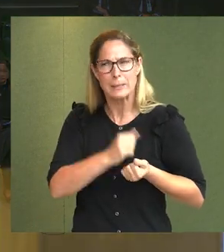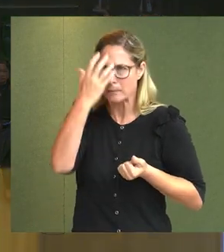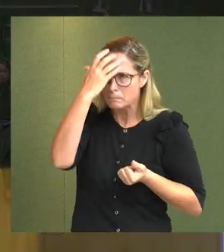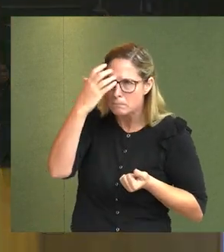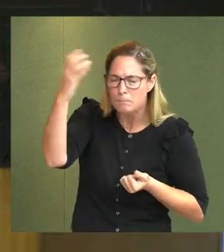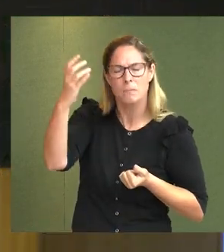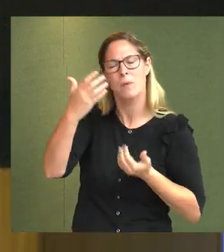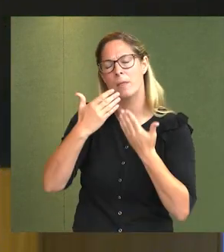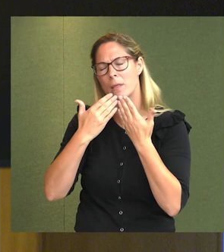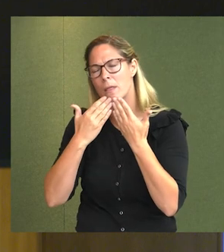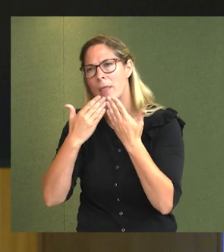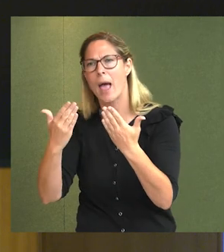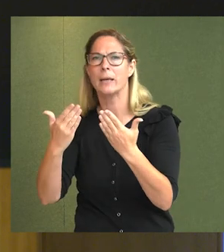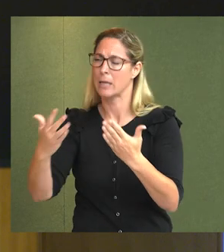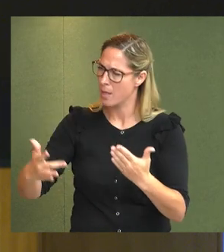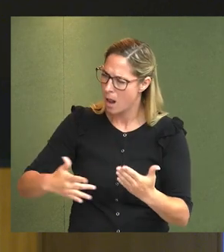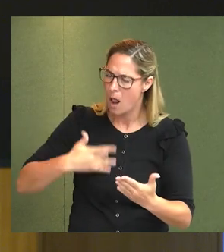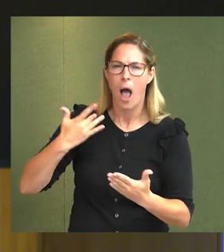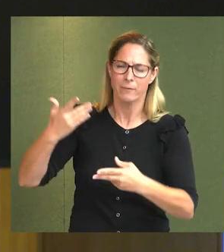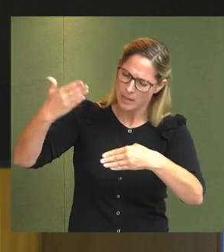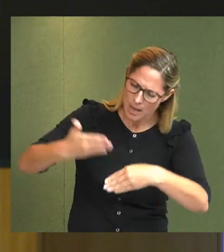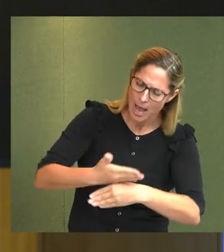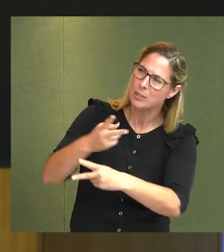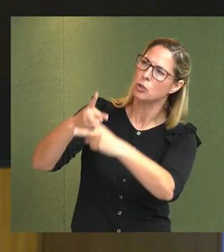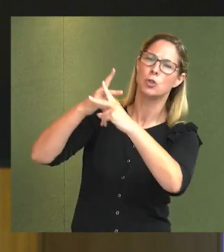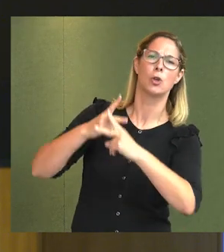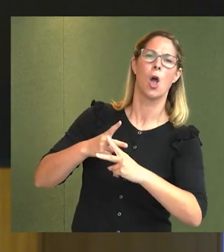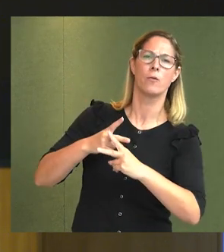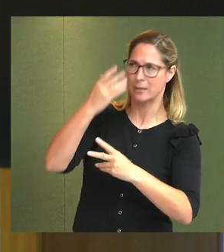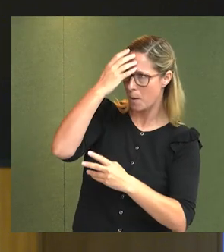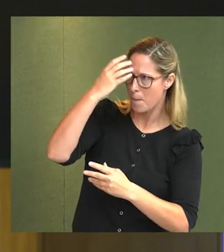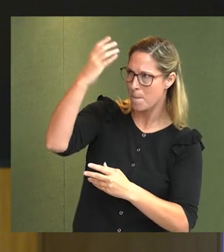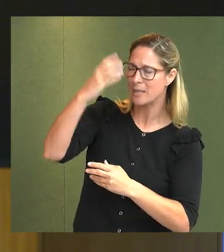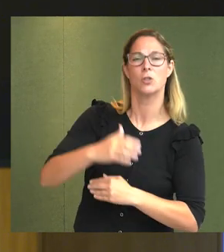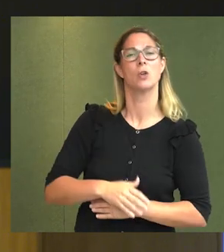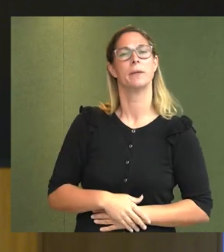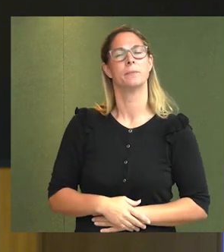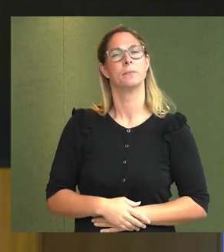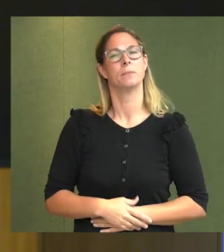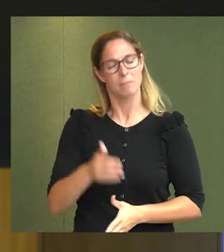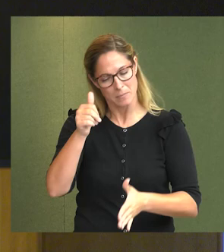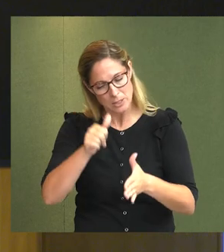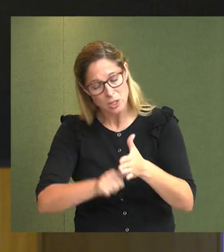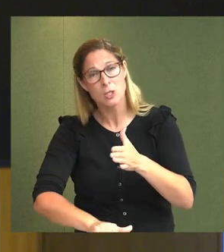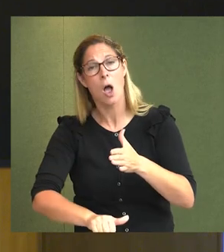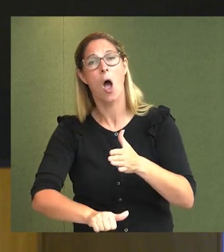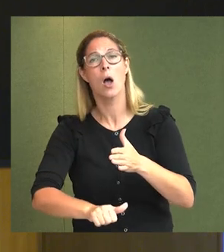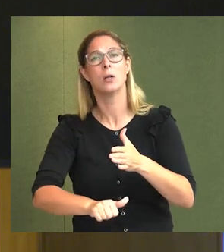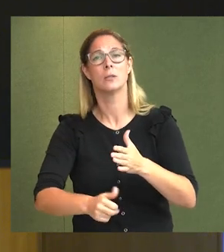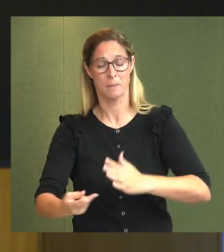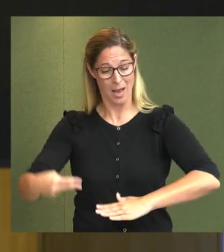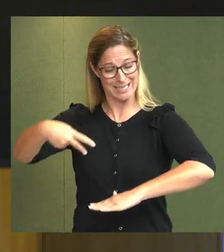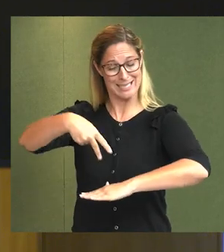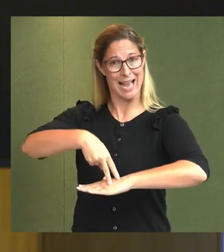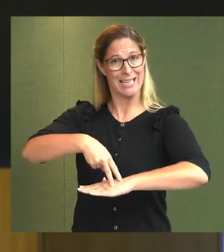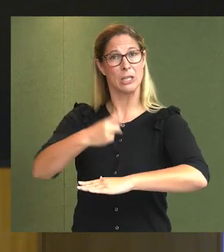Majesty. So let us begin by standing and observing 2 minutes of silence to